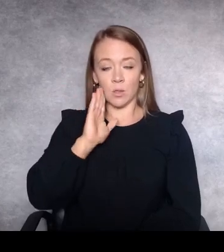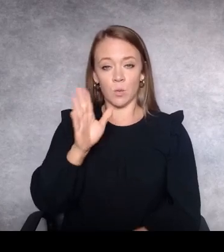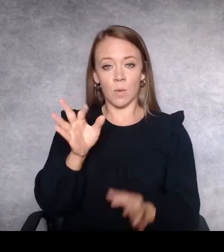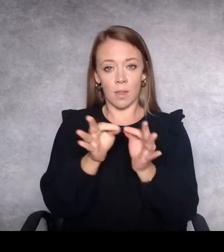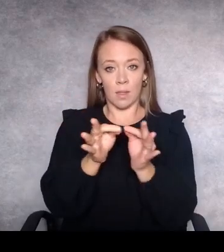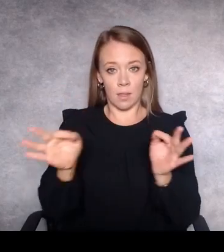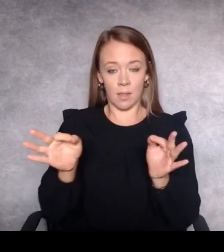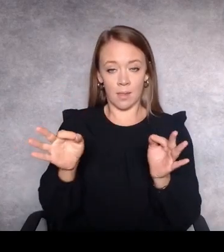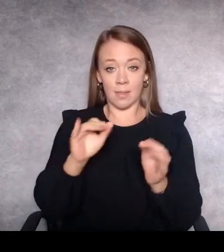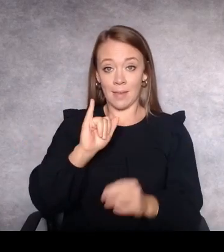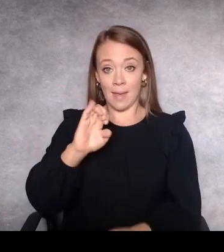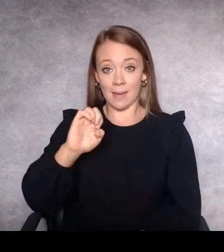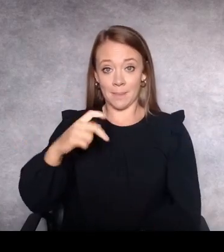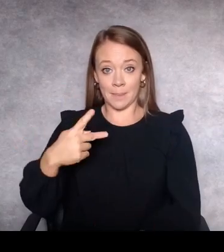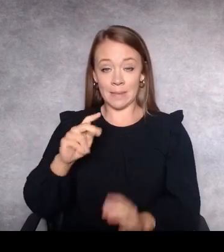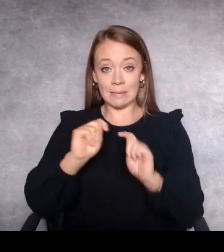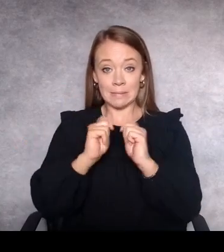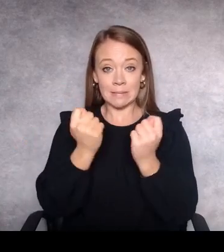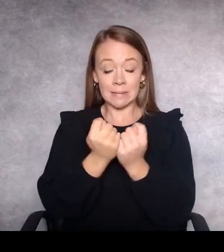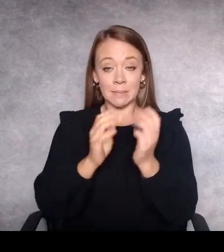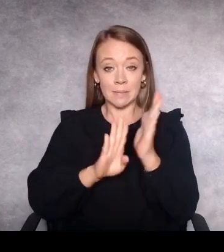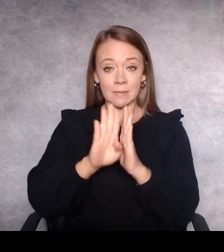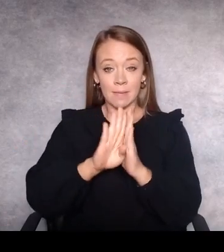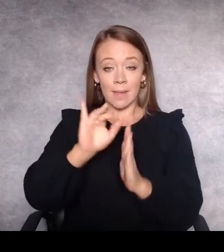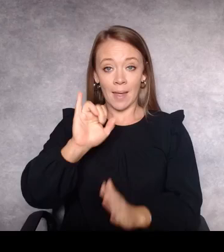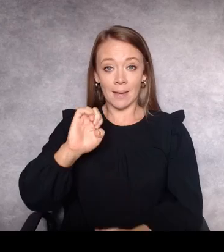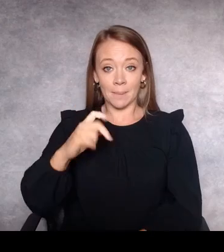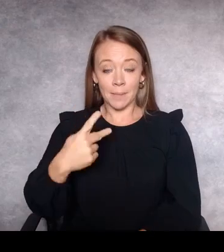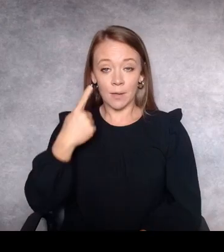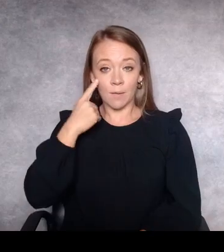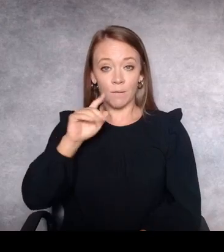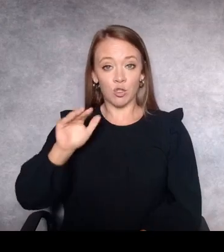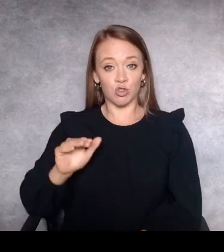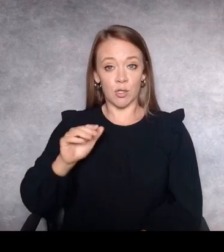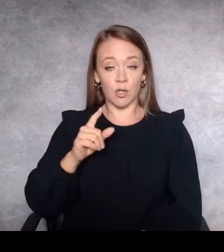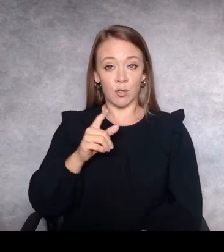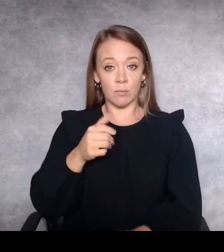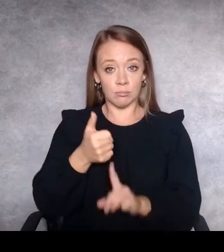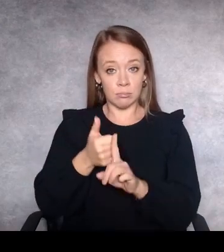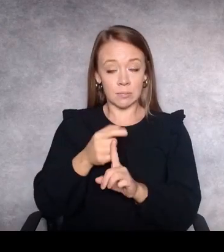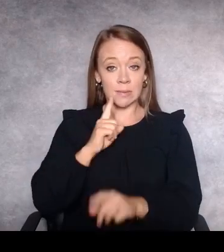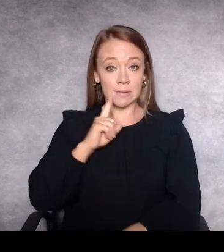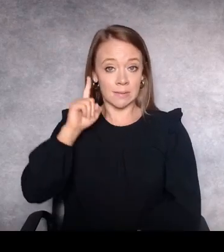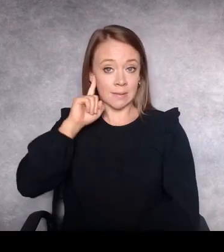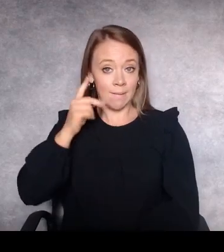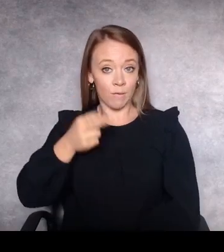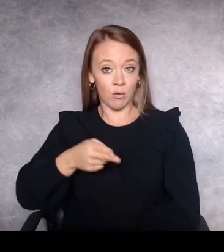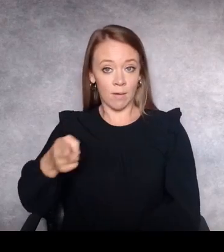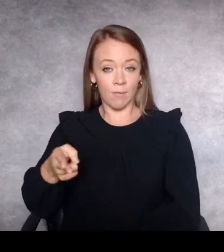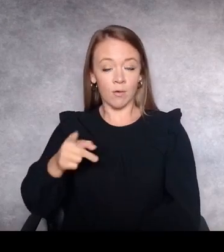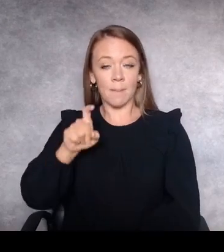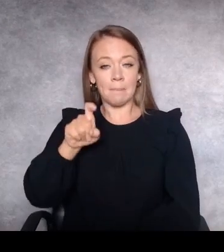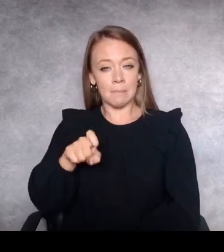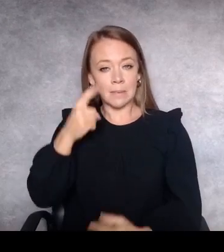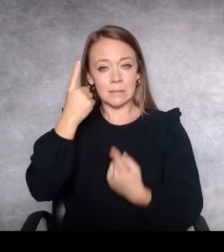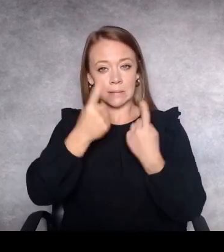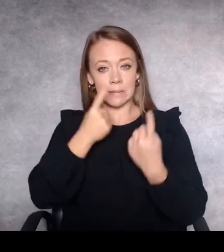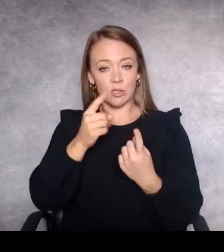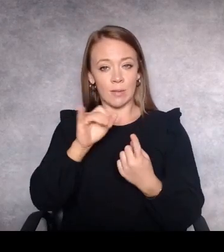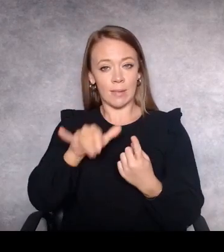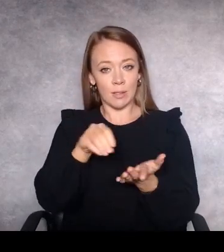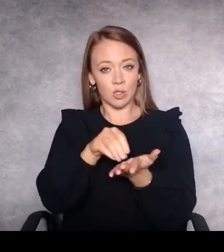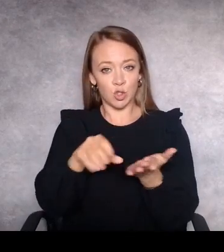the IEP team, in developing the IEP for a child who is deaf or hard of hearing, must consider the